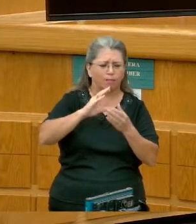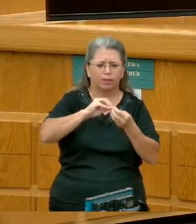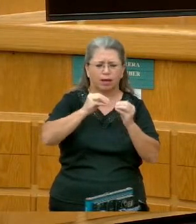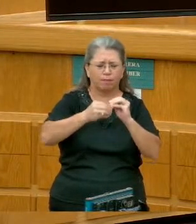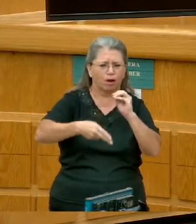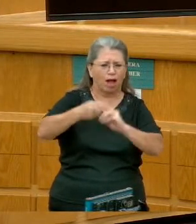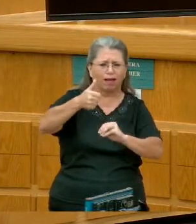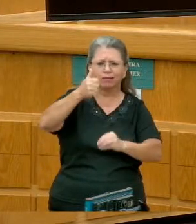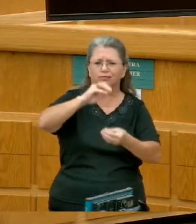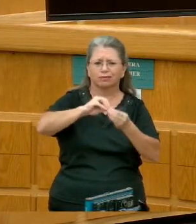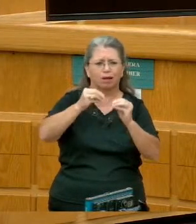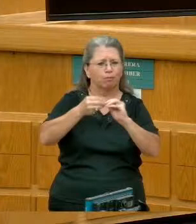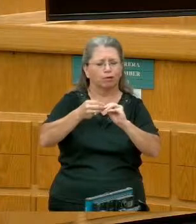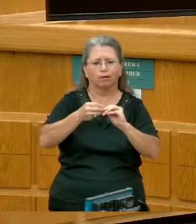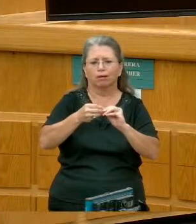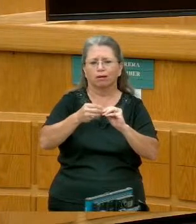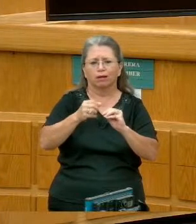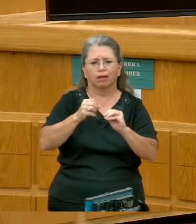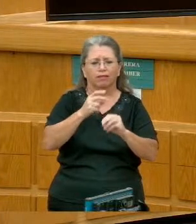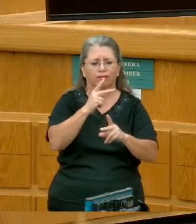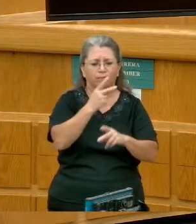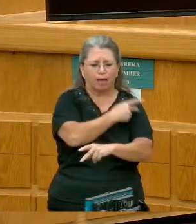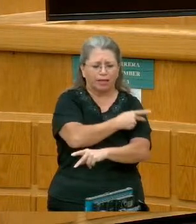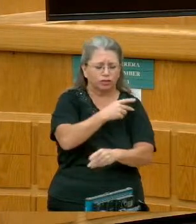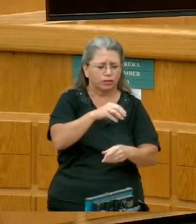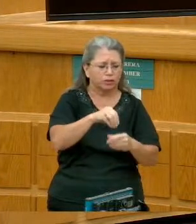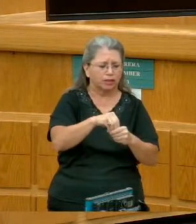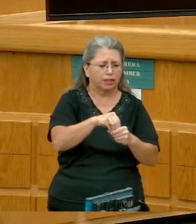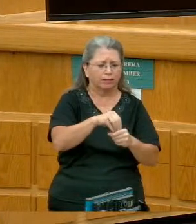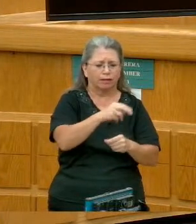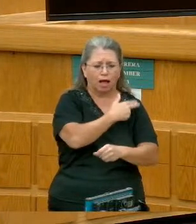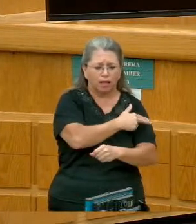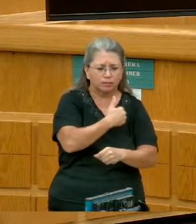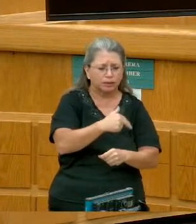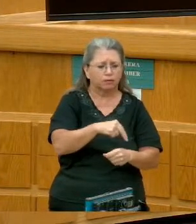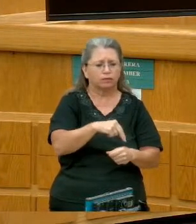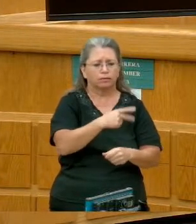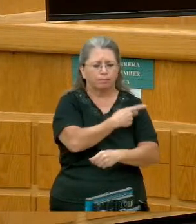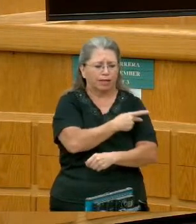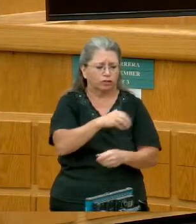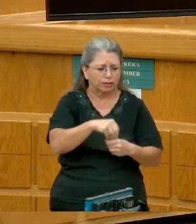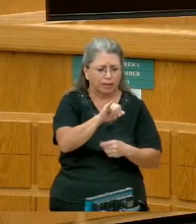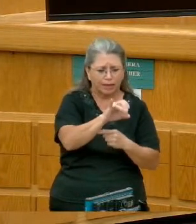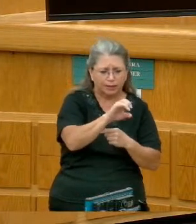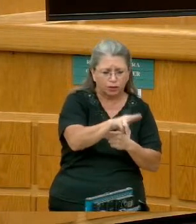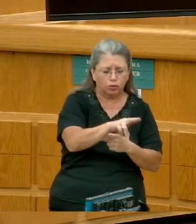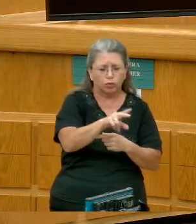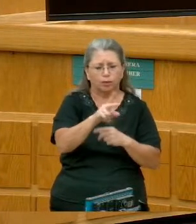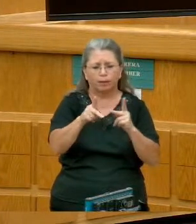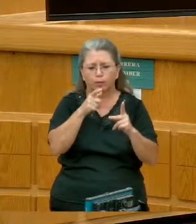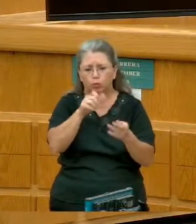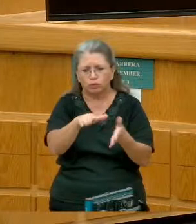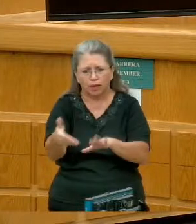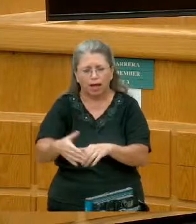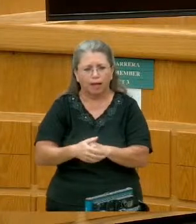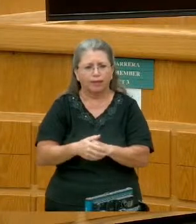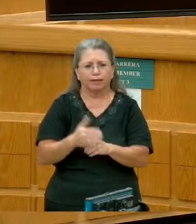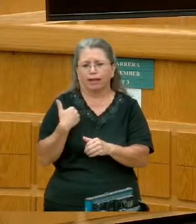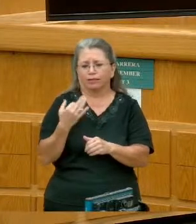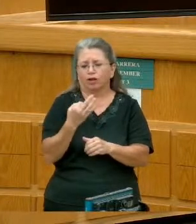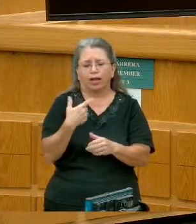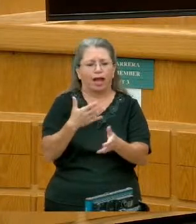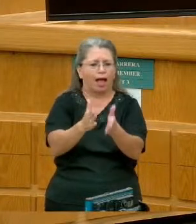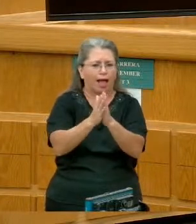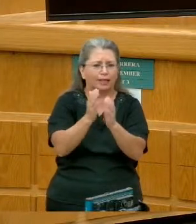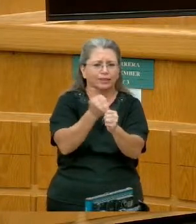in the ICU, and patients who had died. And on Friday, I asked that everybody do their part to combat the spread of this virus